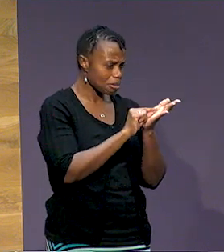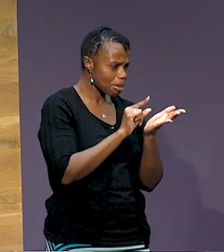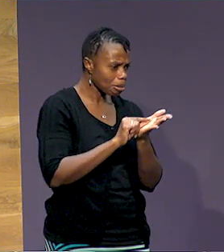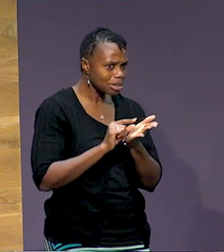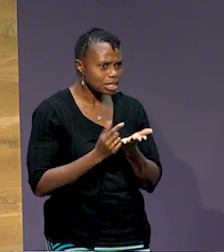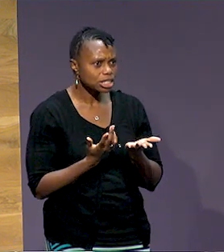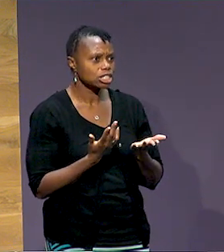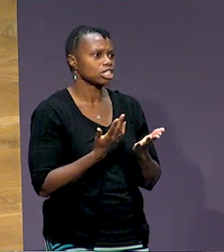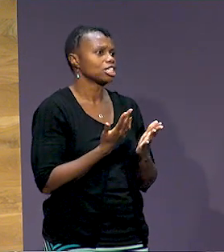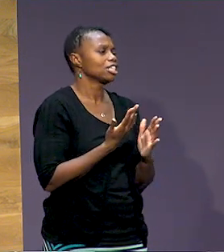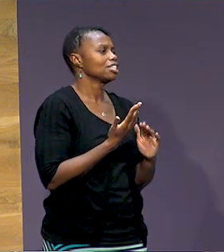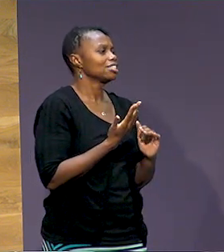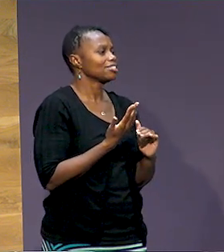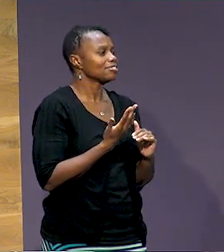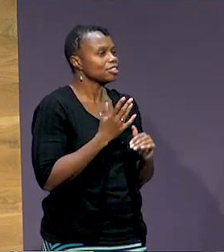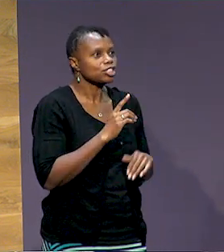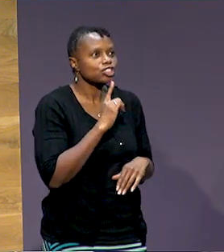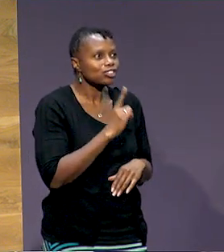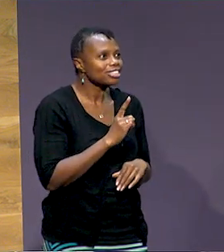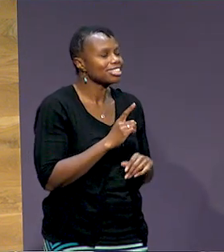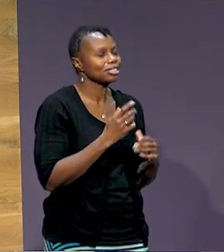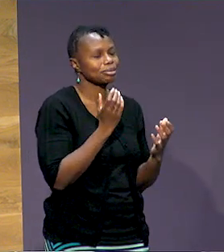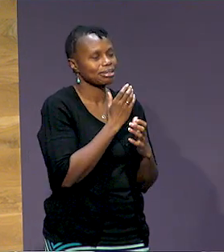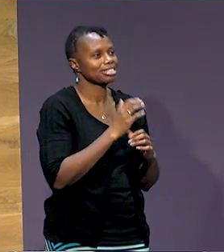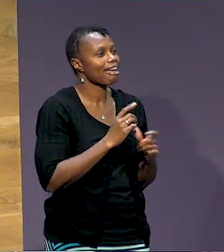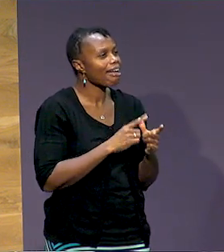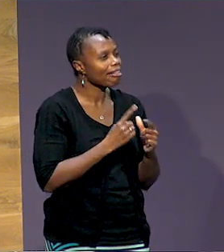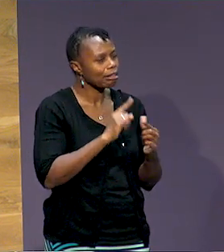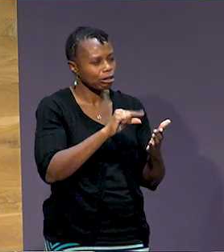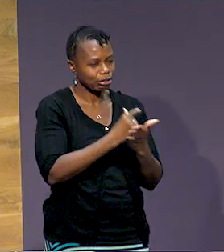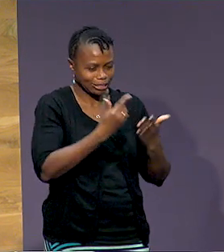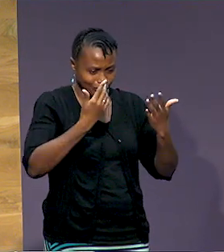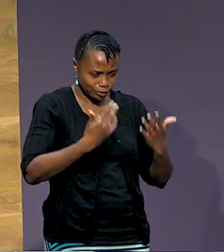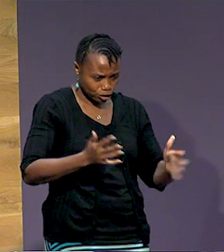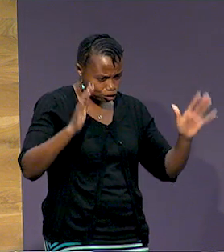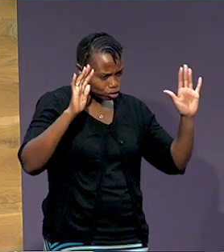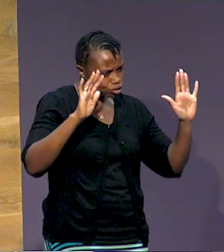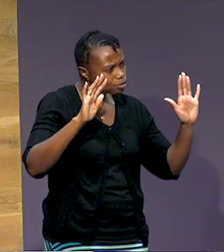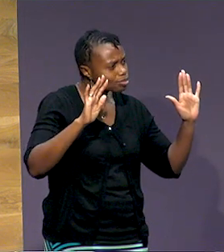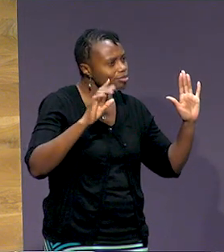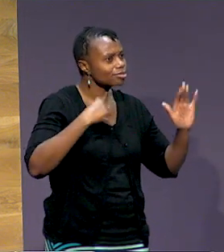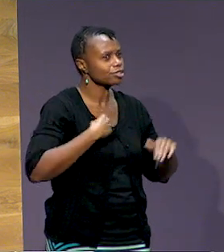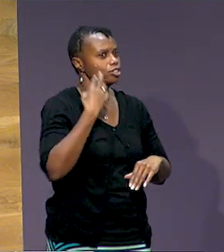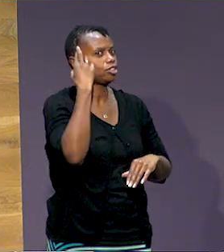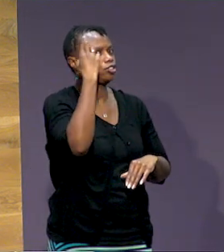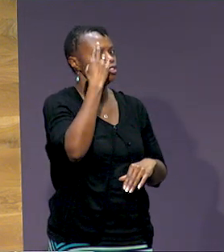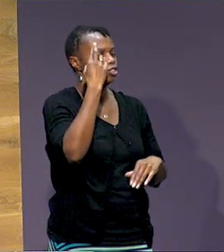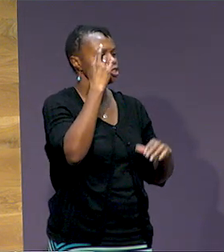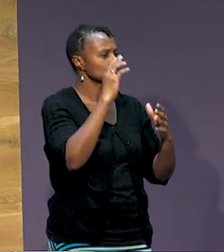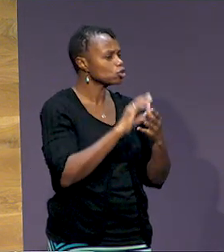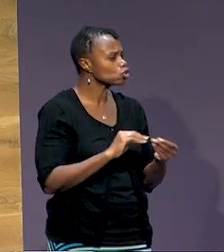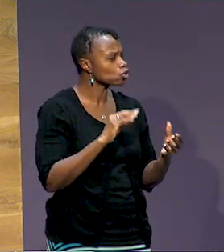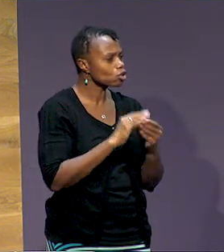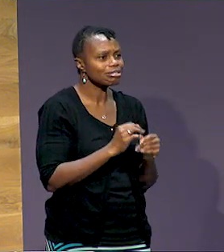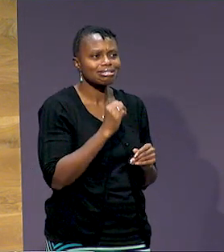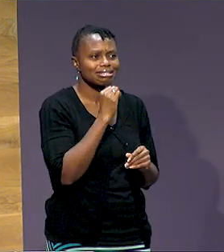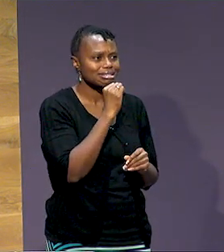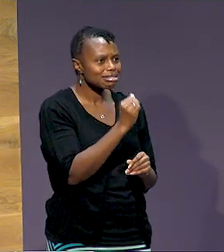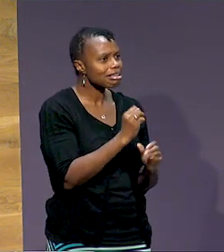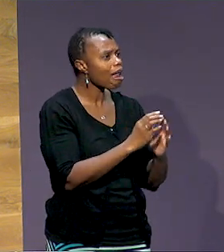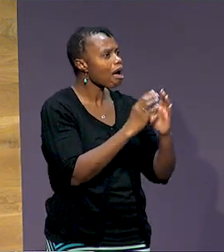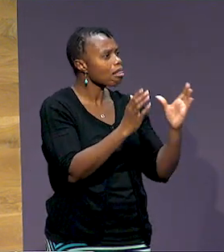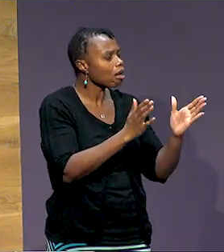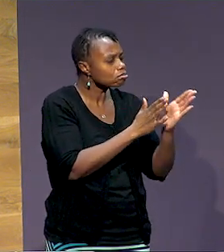was in your class, and then after I graduated, I found that story wasn't the primary motivation for a lot